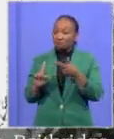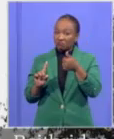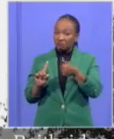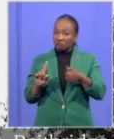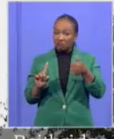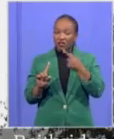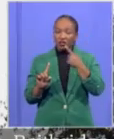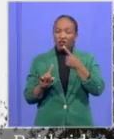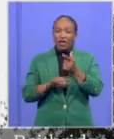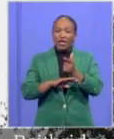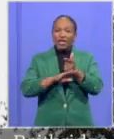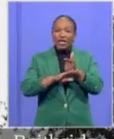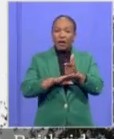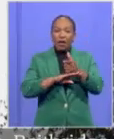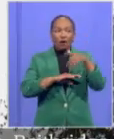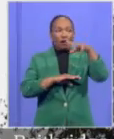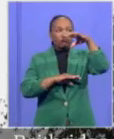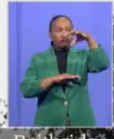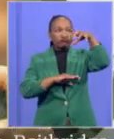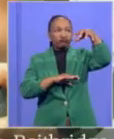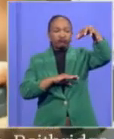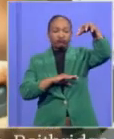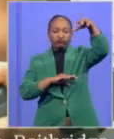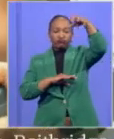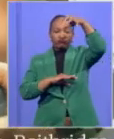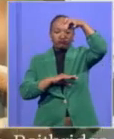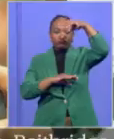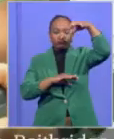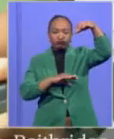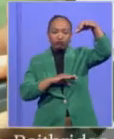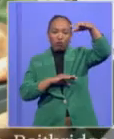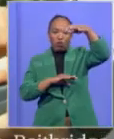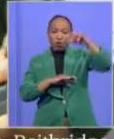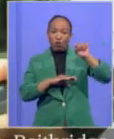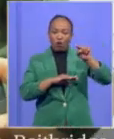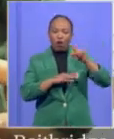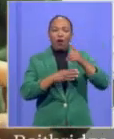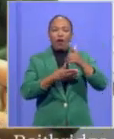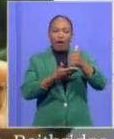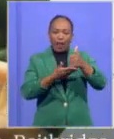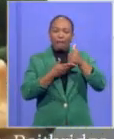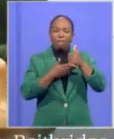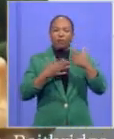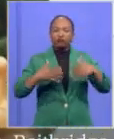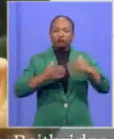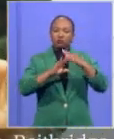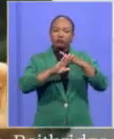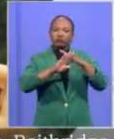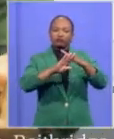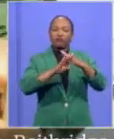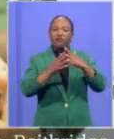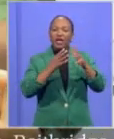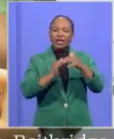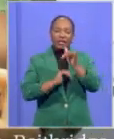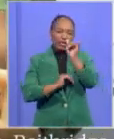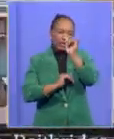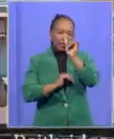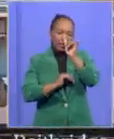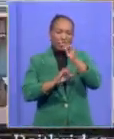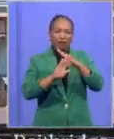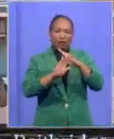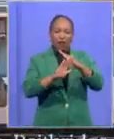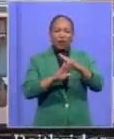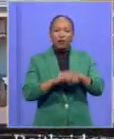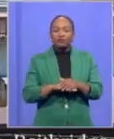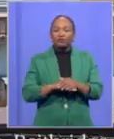tša lefaufaung le tša mafahleng a bahlankedi go thibela bosenyi ka mollwaneng wo. Dikamera tse di bitswang gore ke di-drone